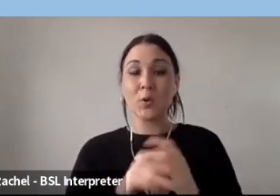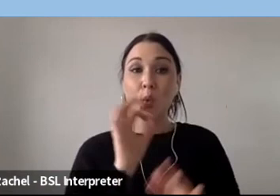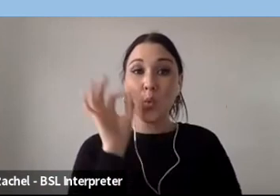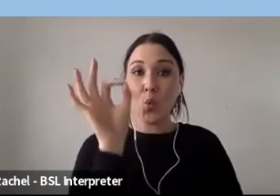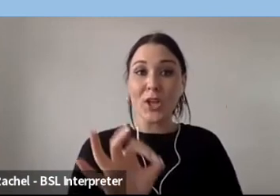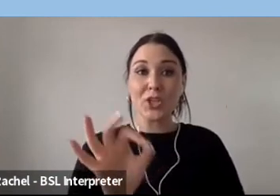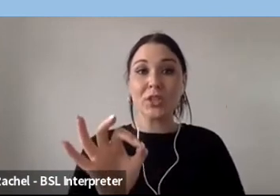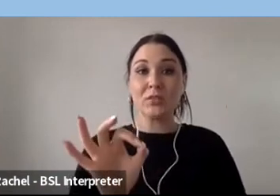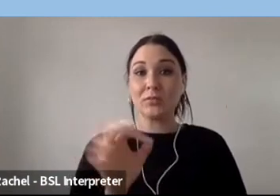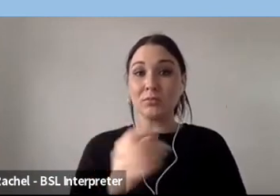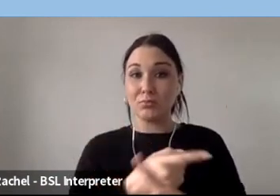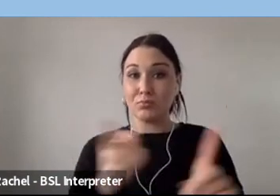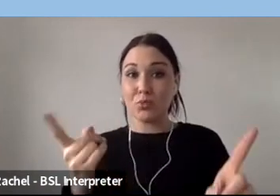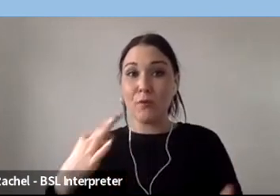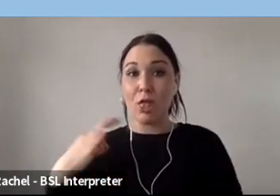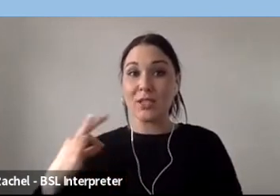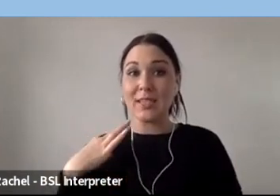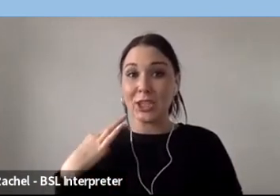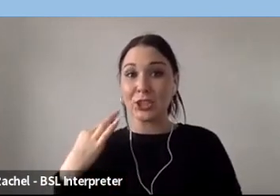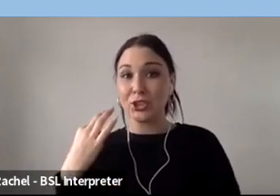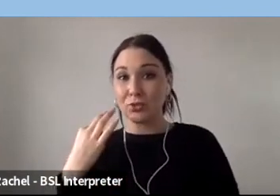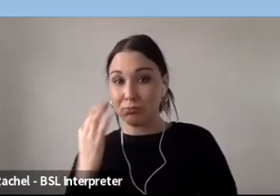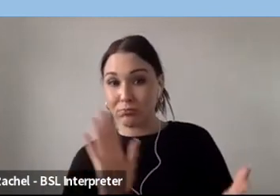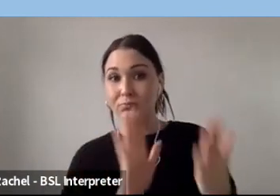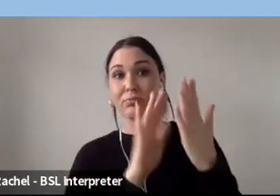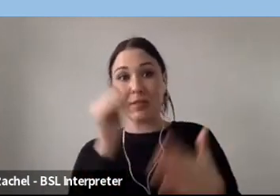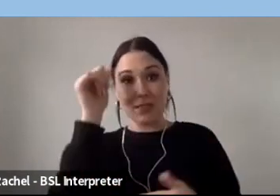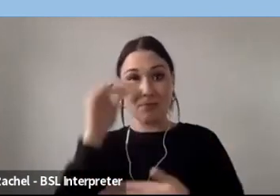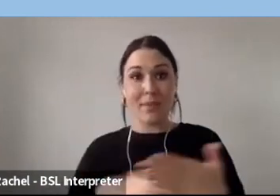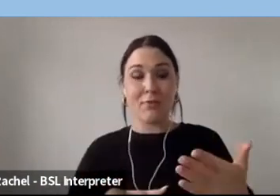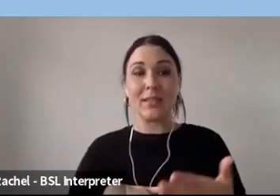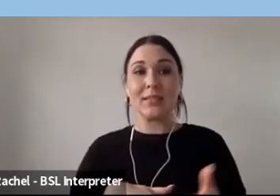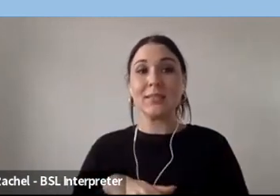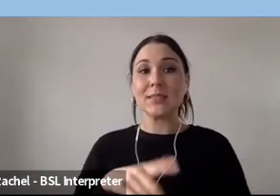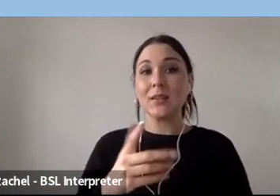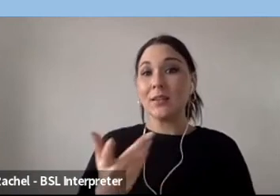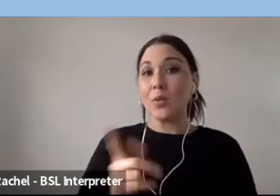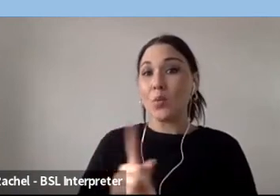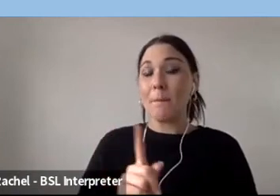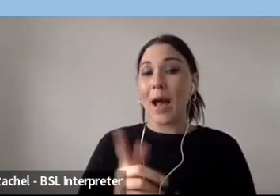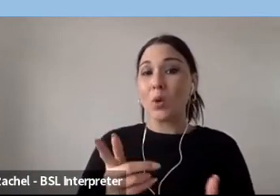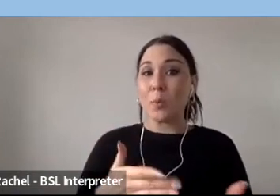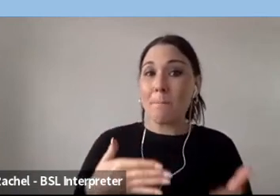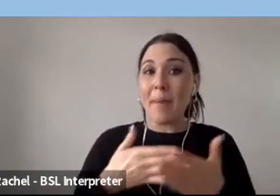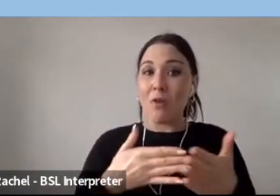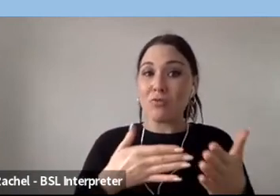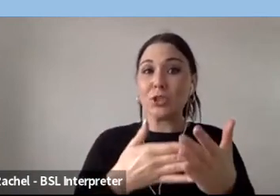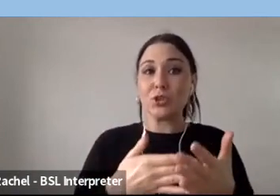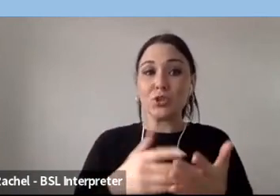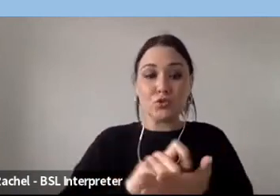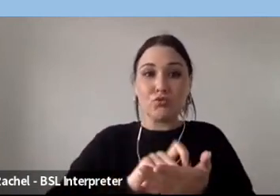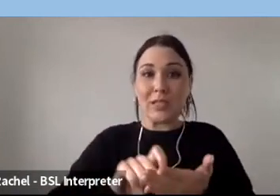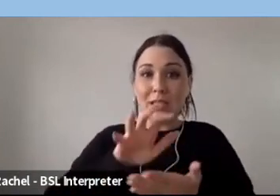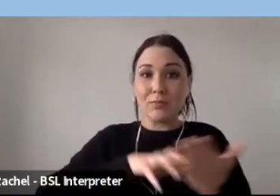tech volunteers. Do you have any suggestions if somebody experiences barriers with written text, so dyslexia,